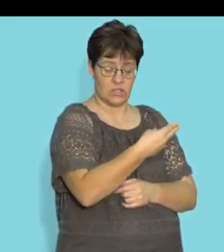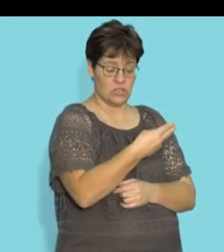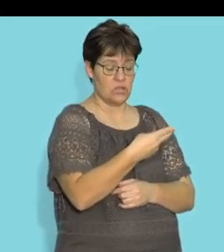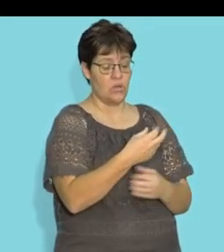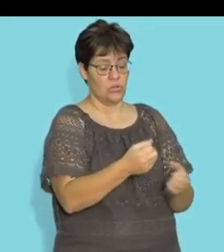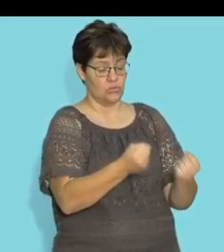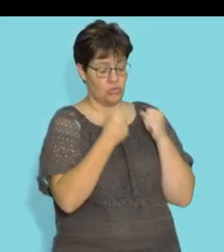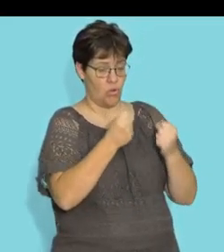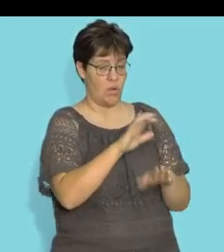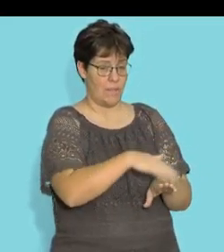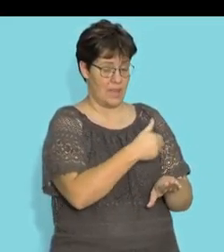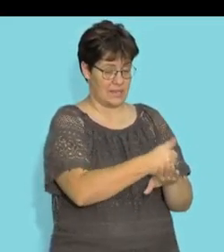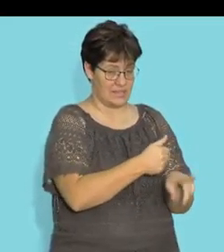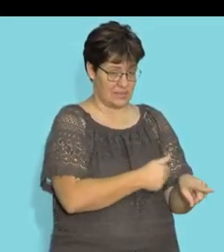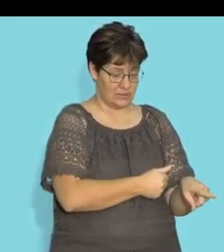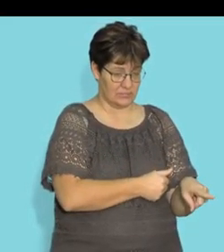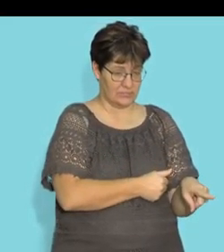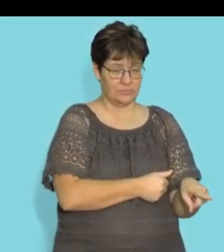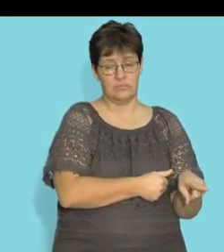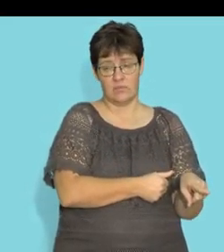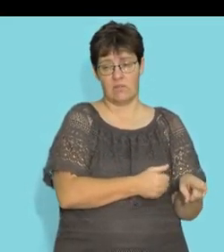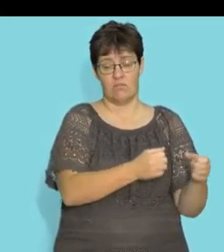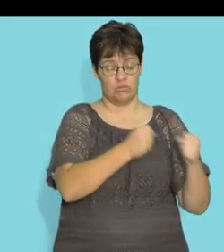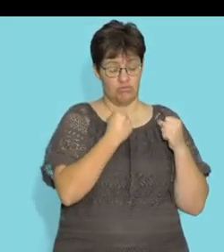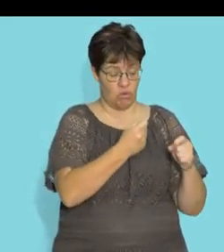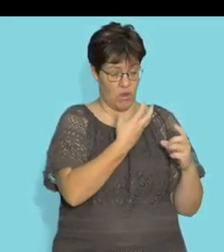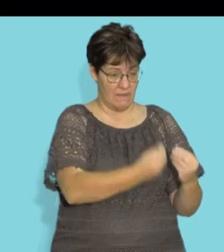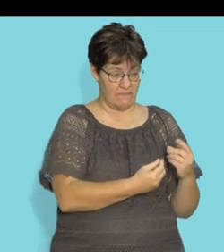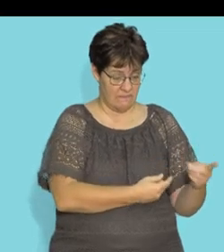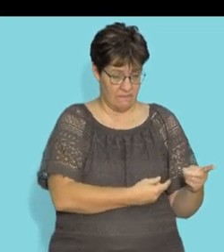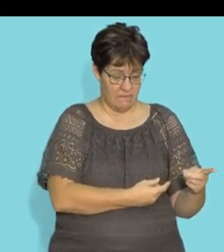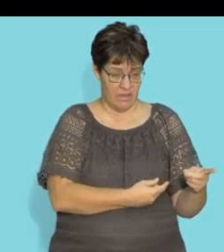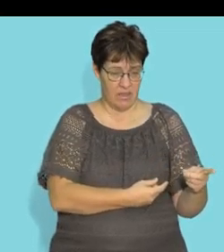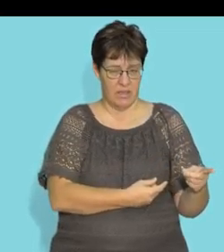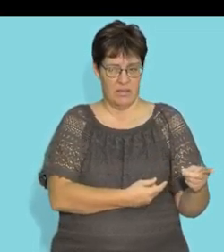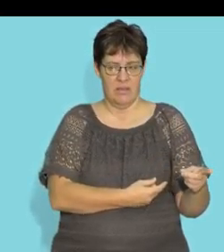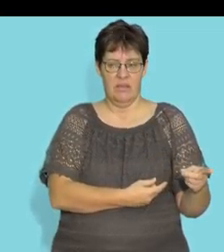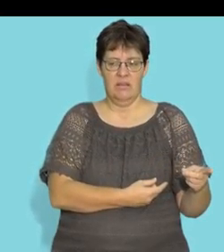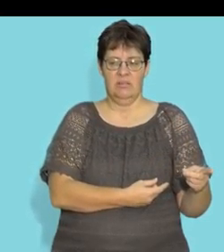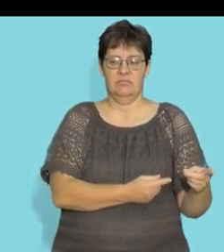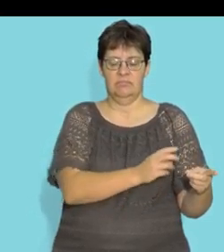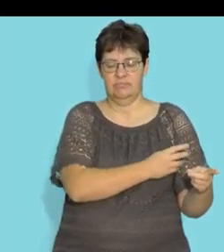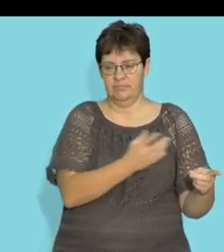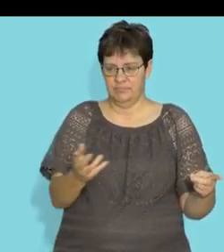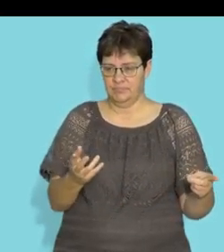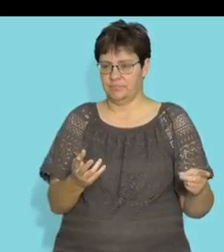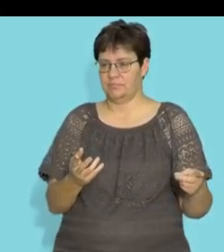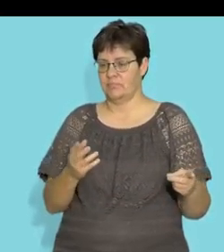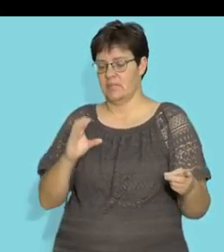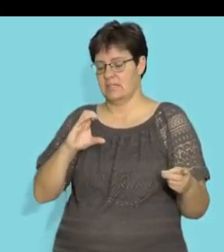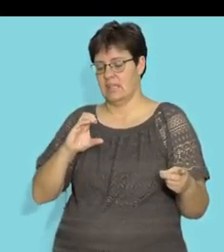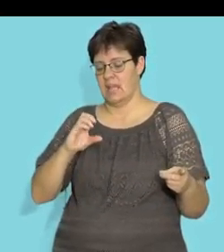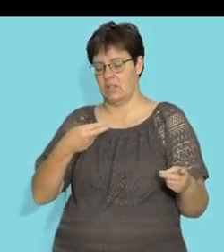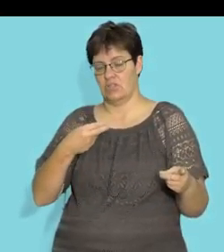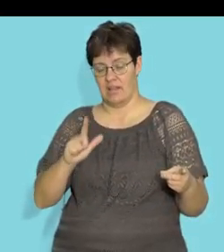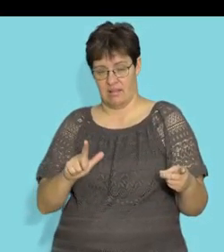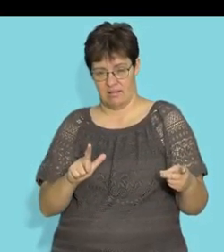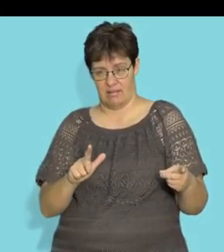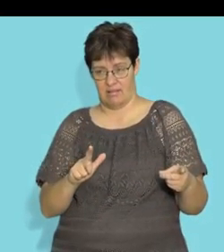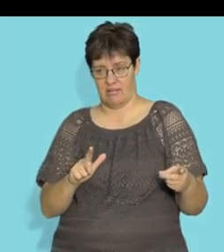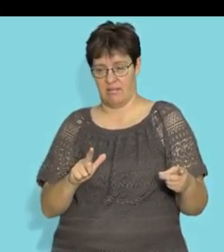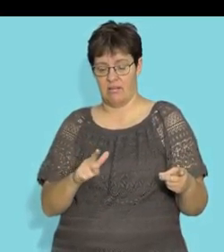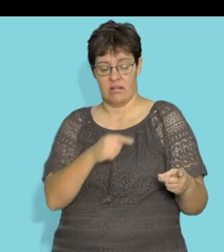When we look at the strong base, it will form, as we know, a weak conjugate base, weak conjugate